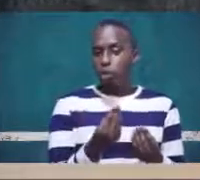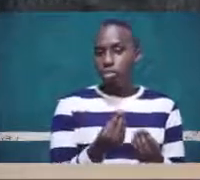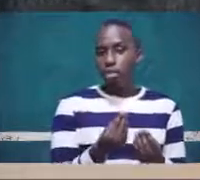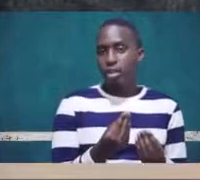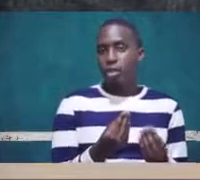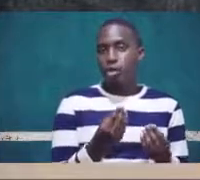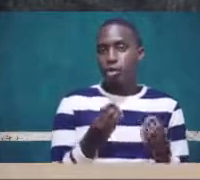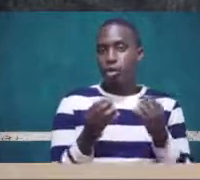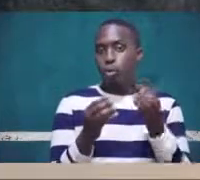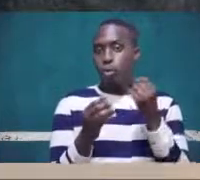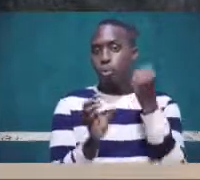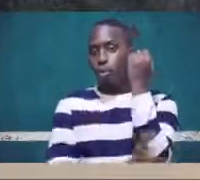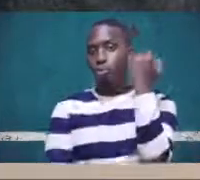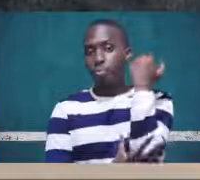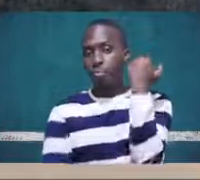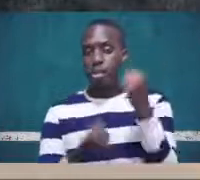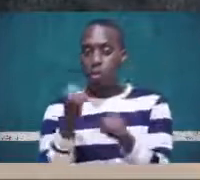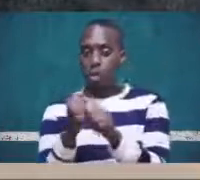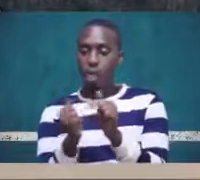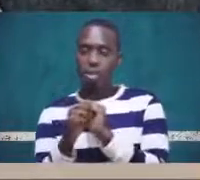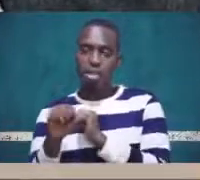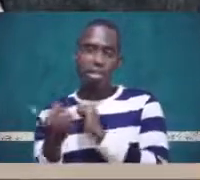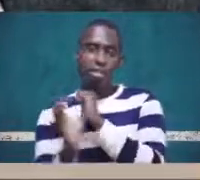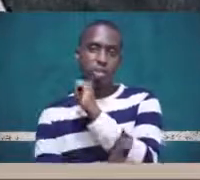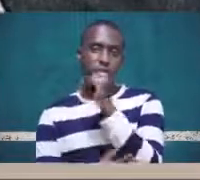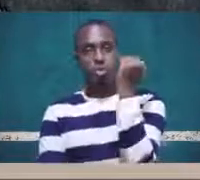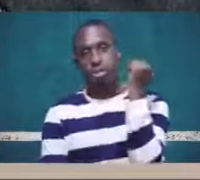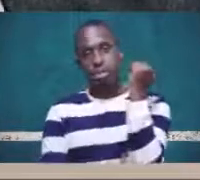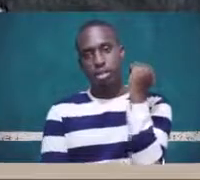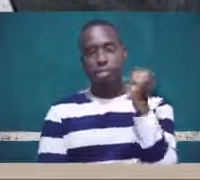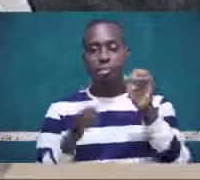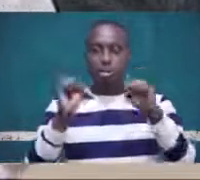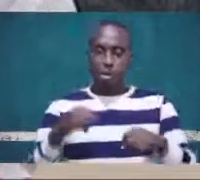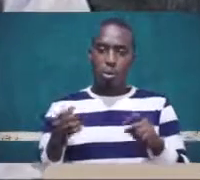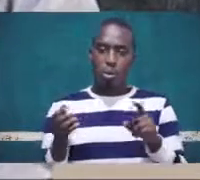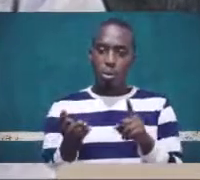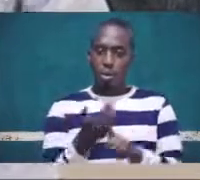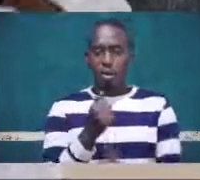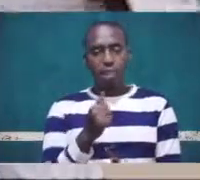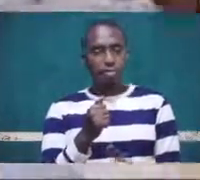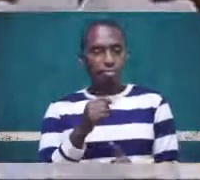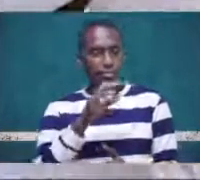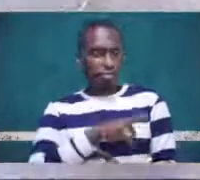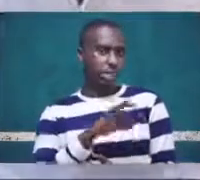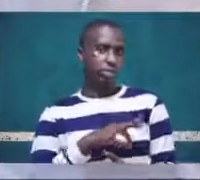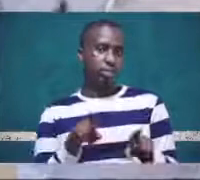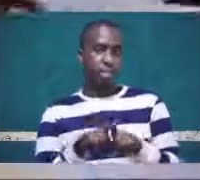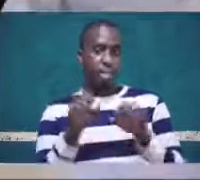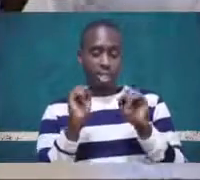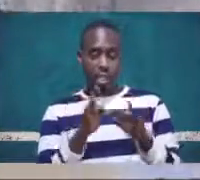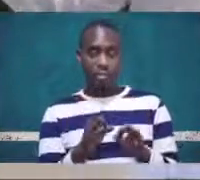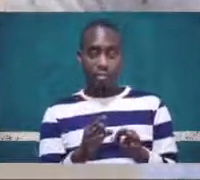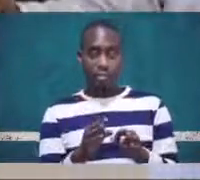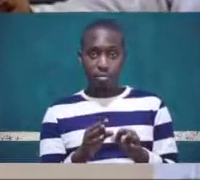an LDC so that they should get fair benefits. If an LDC trades